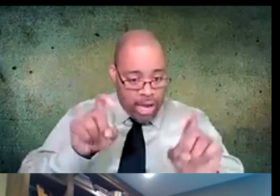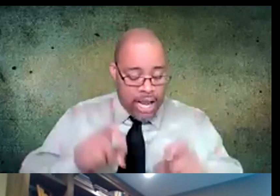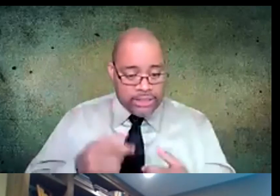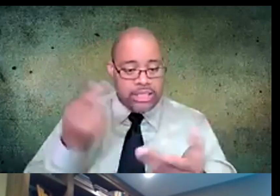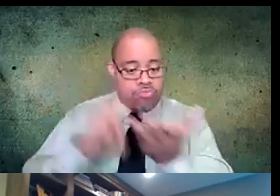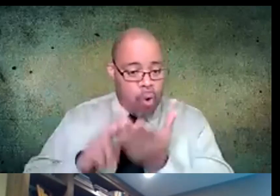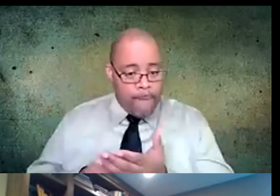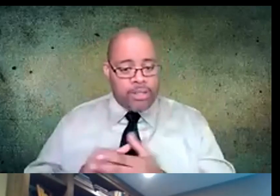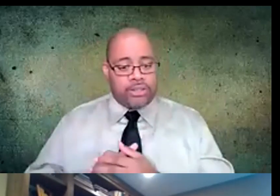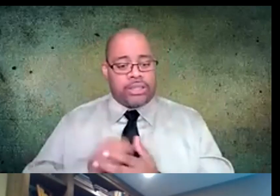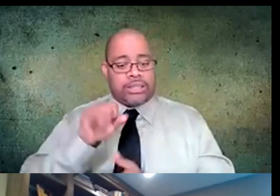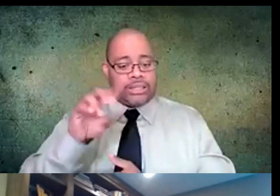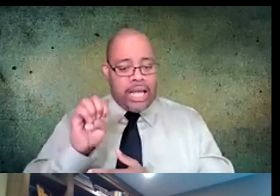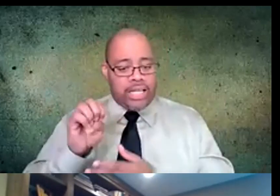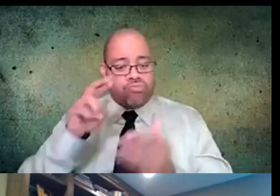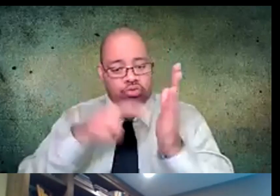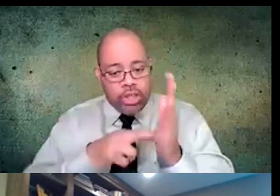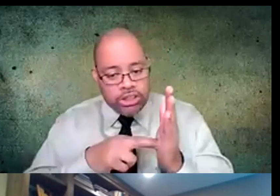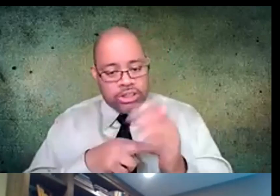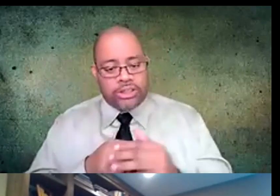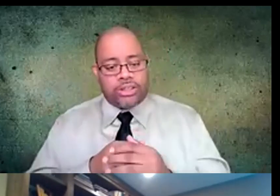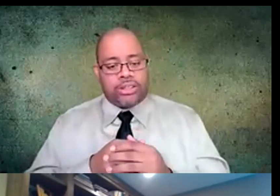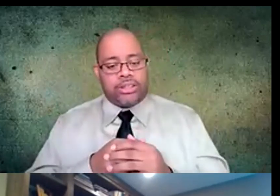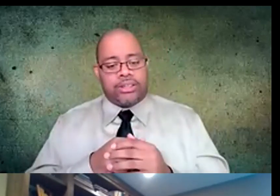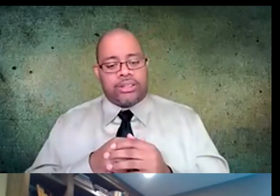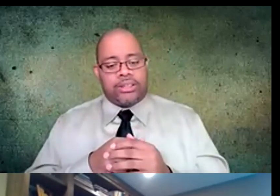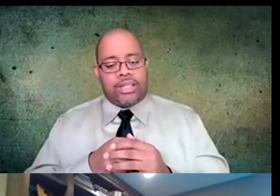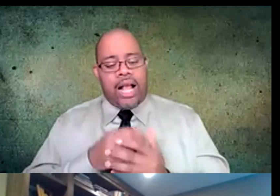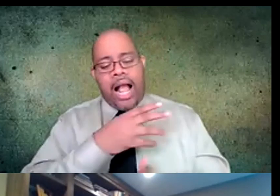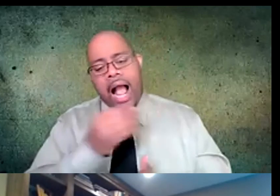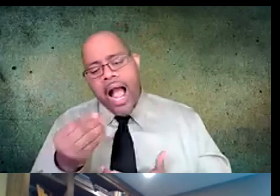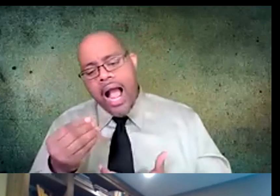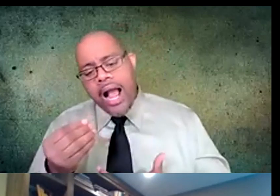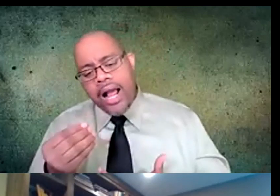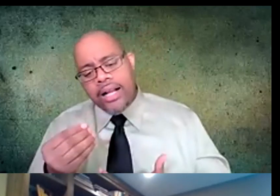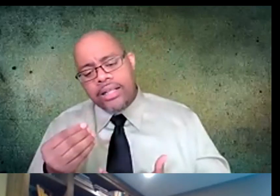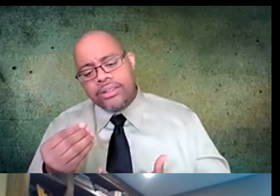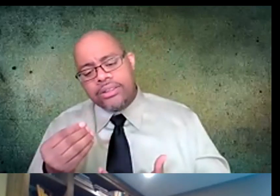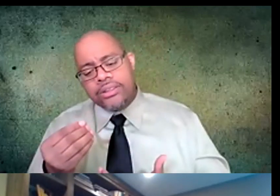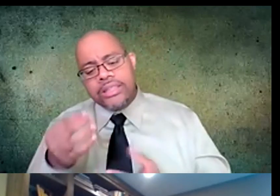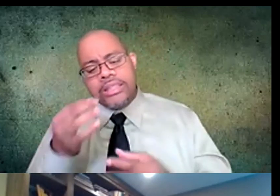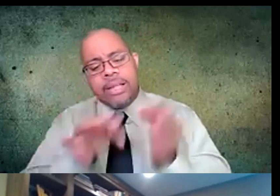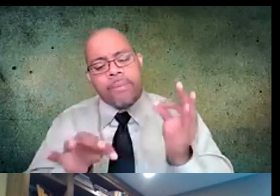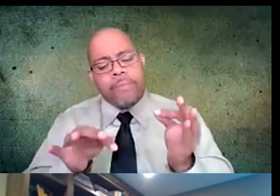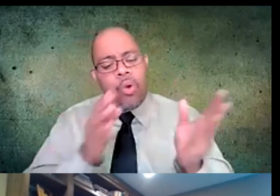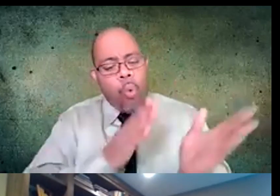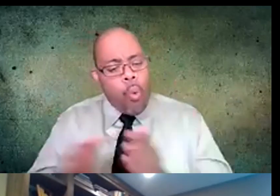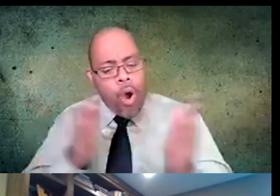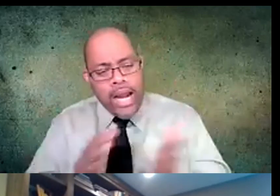registrations, or simply, you know,